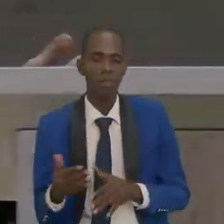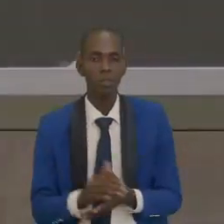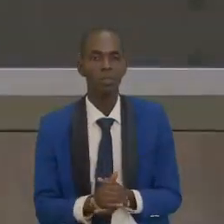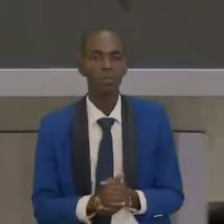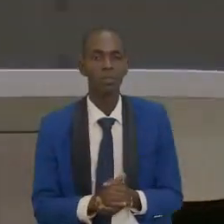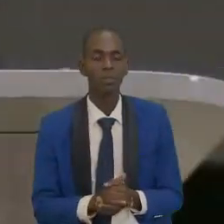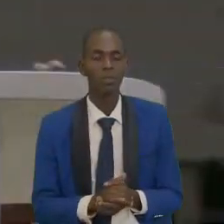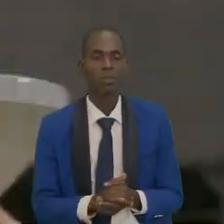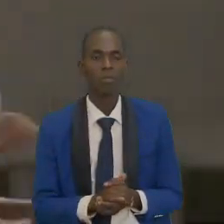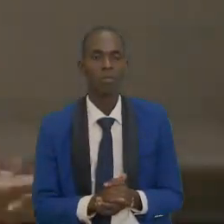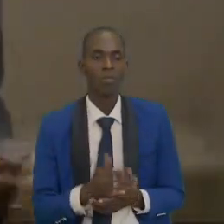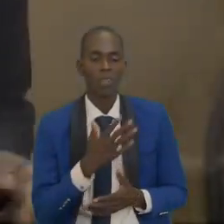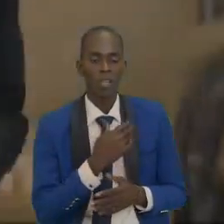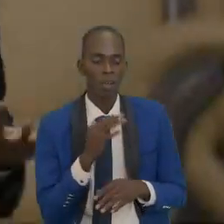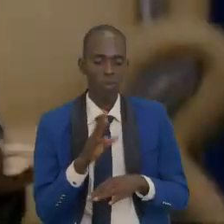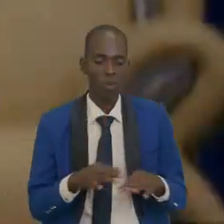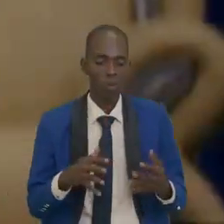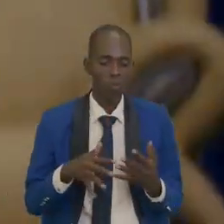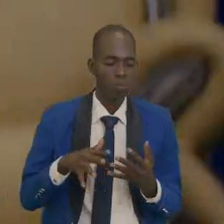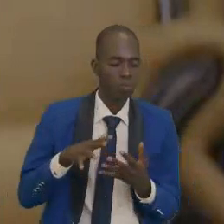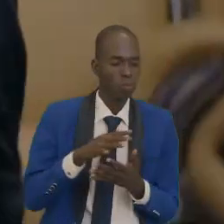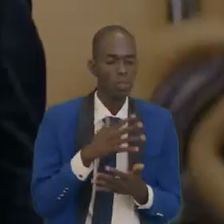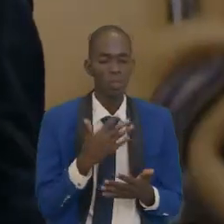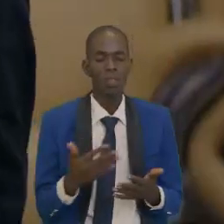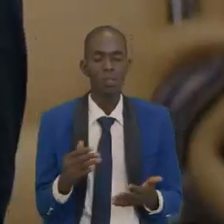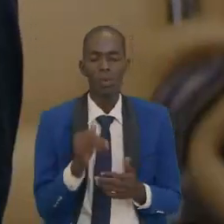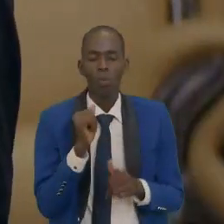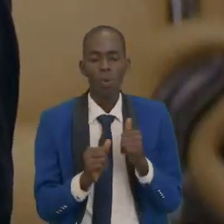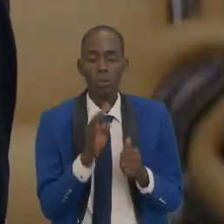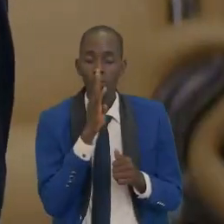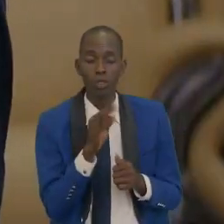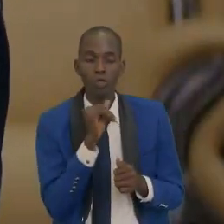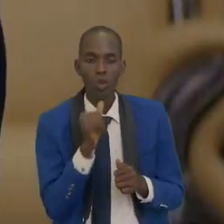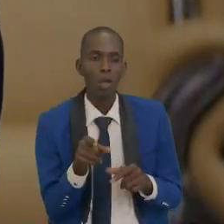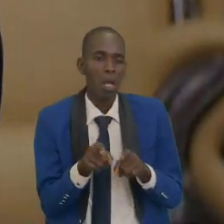and he collect those things would be not as though they were